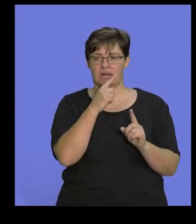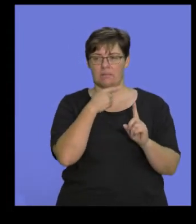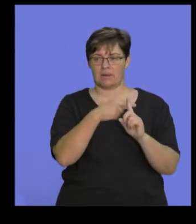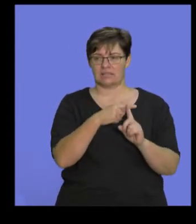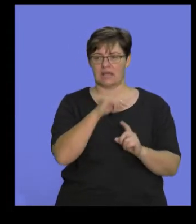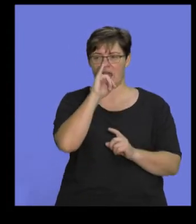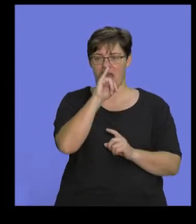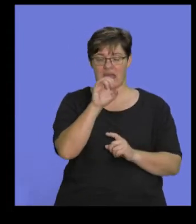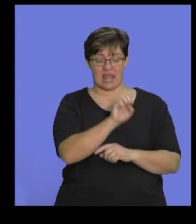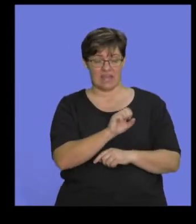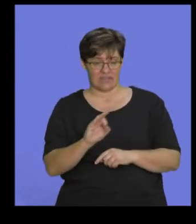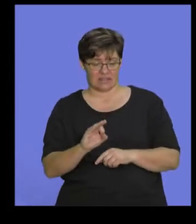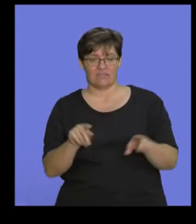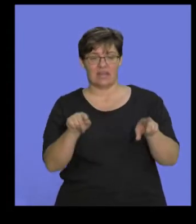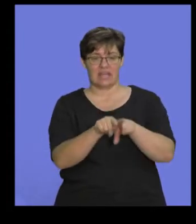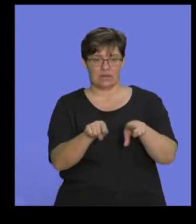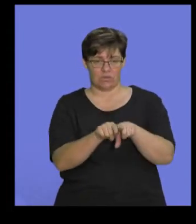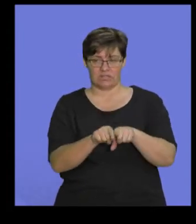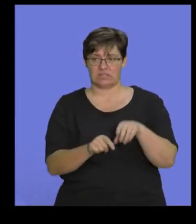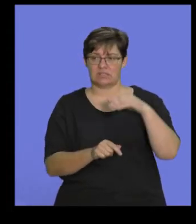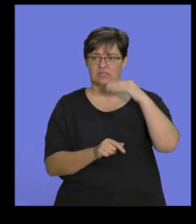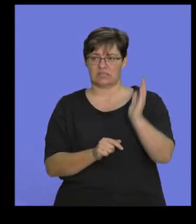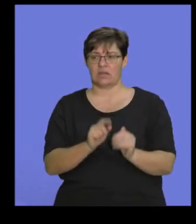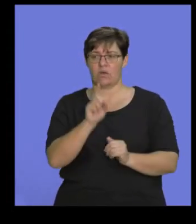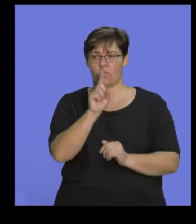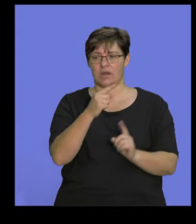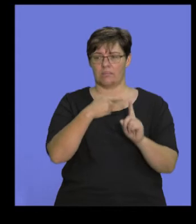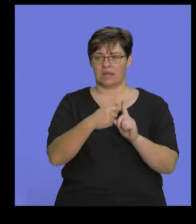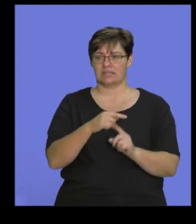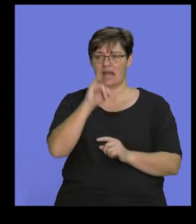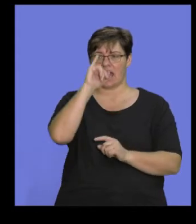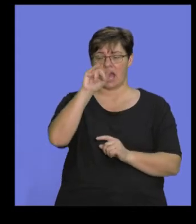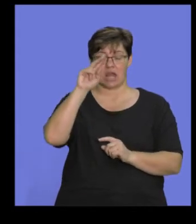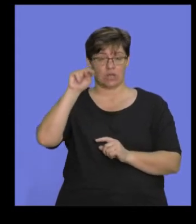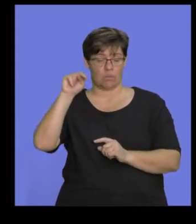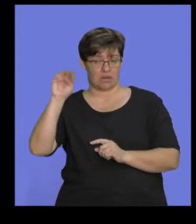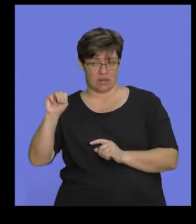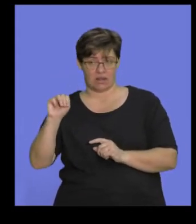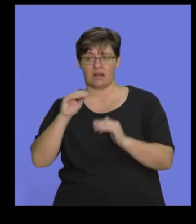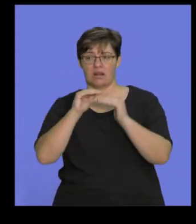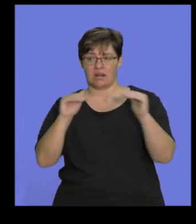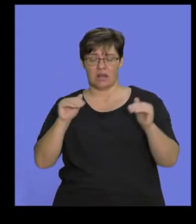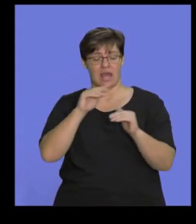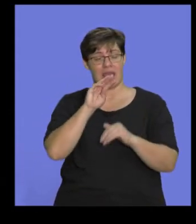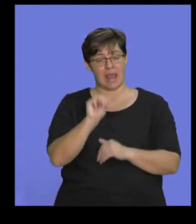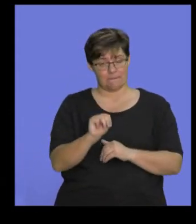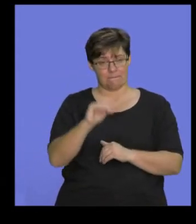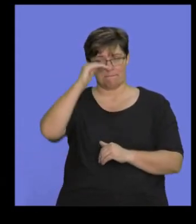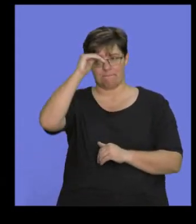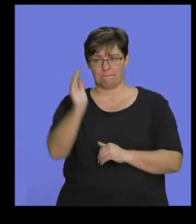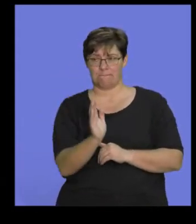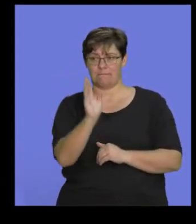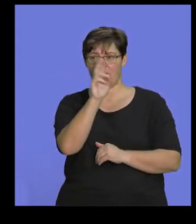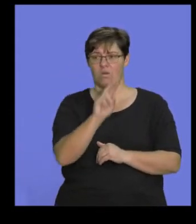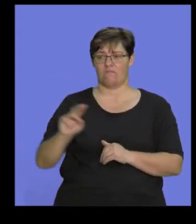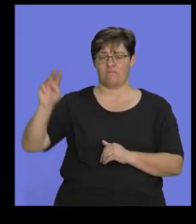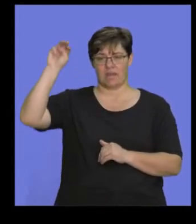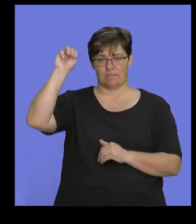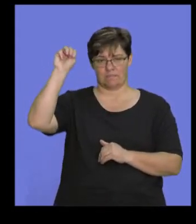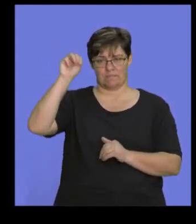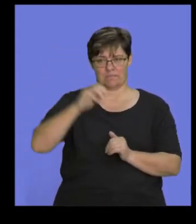I effective is equals to 1 plus I nominal divided by M, all raised to